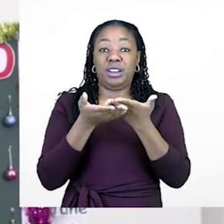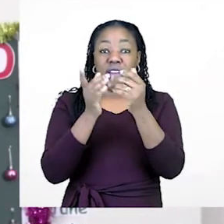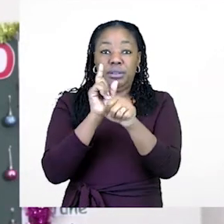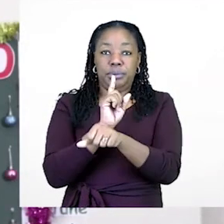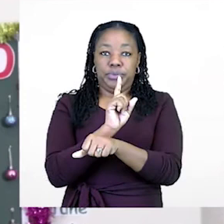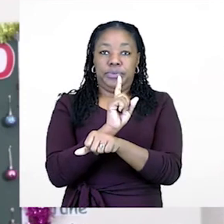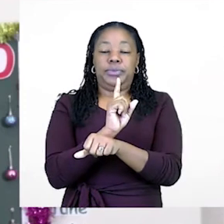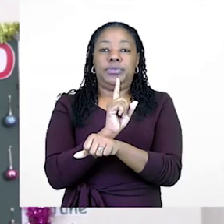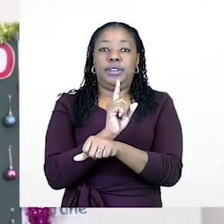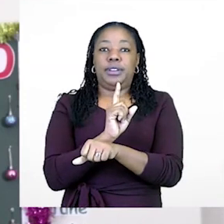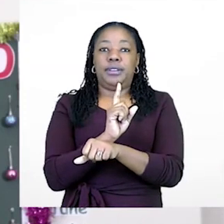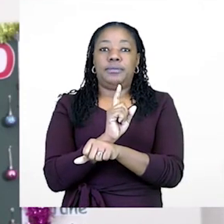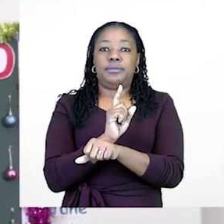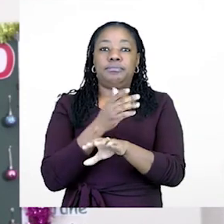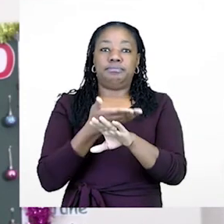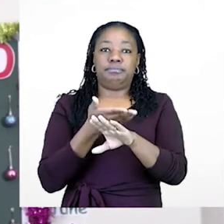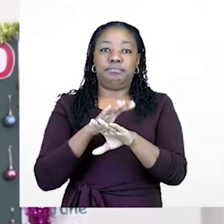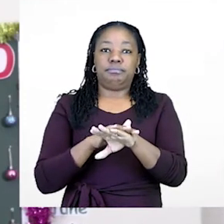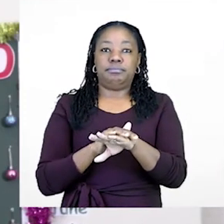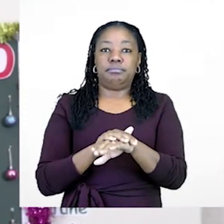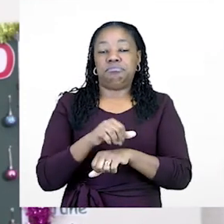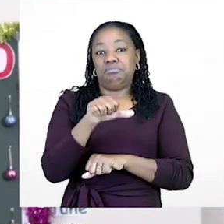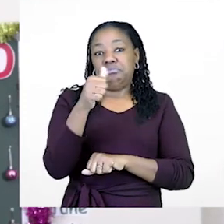you're going to do by yourselves at home.